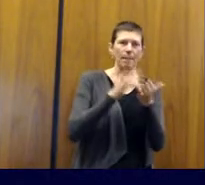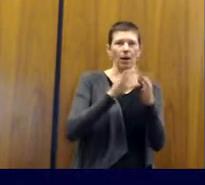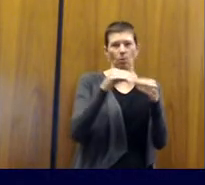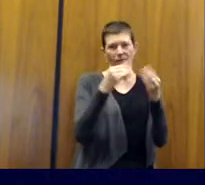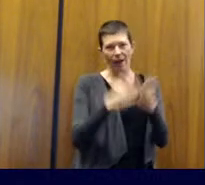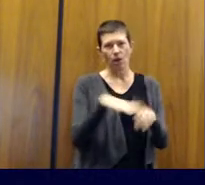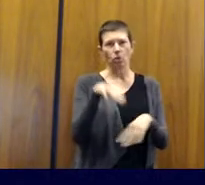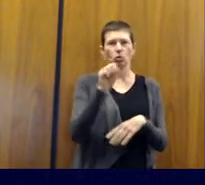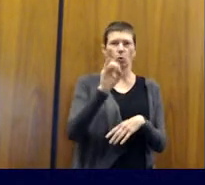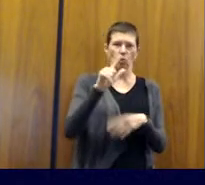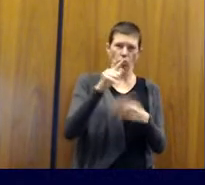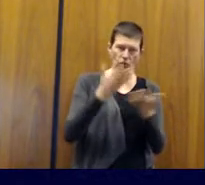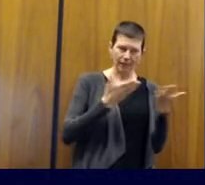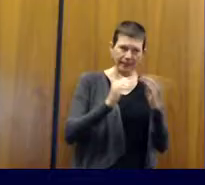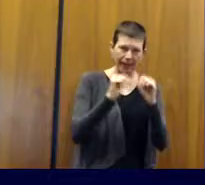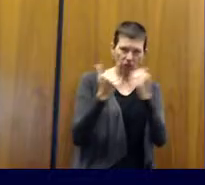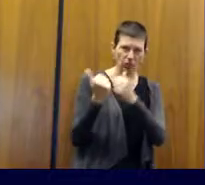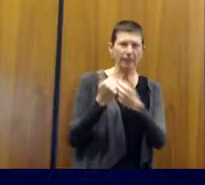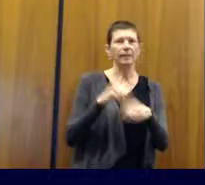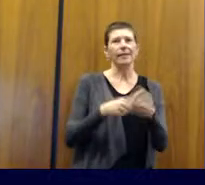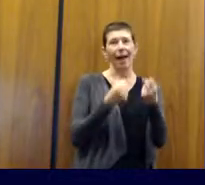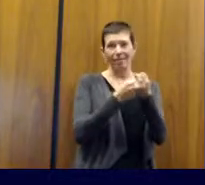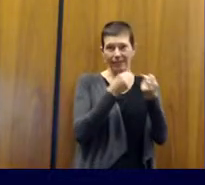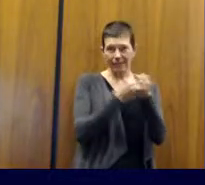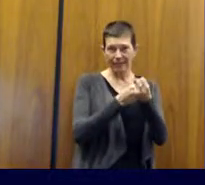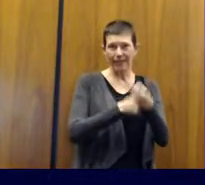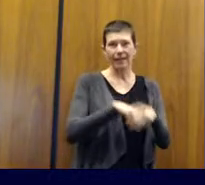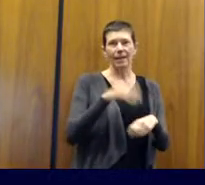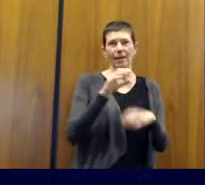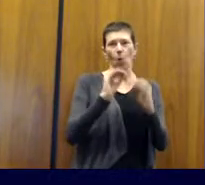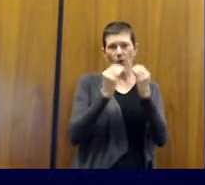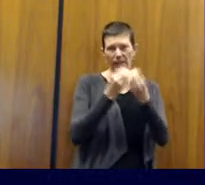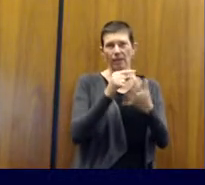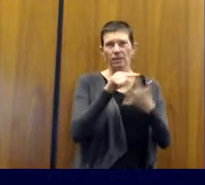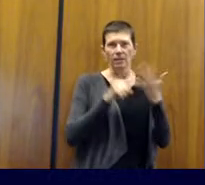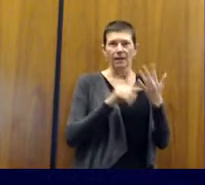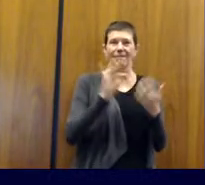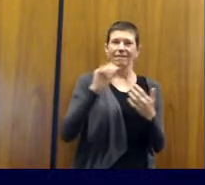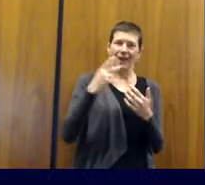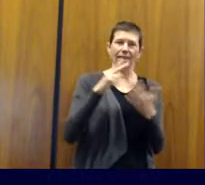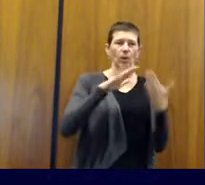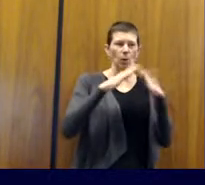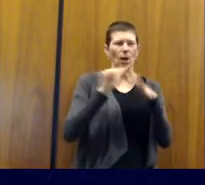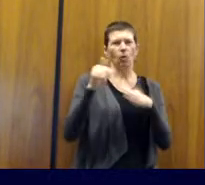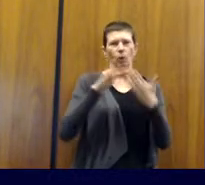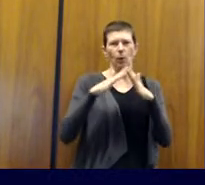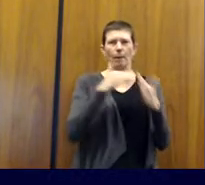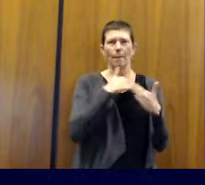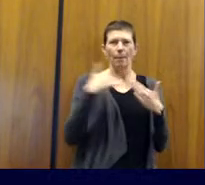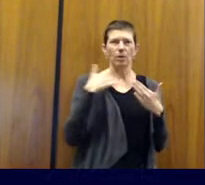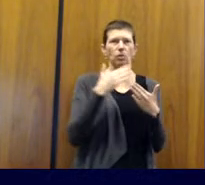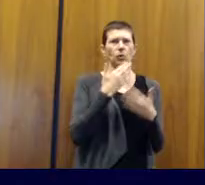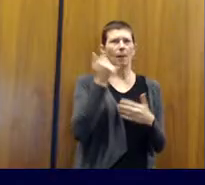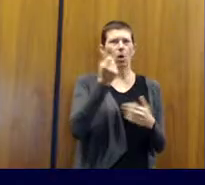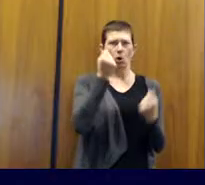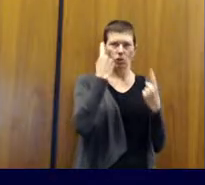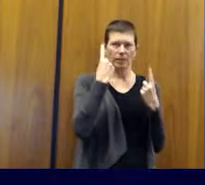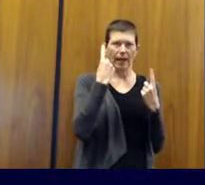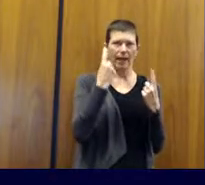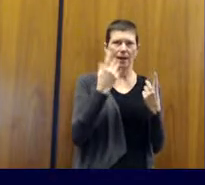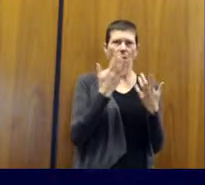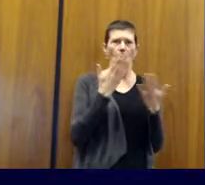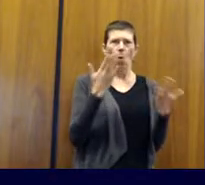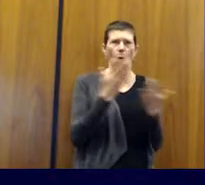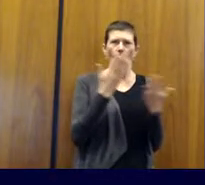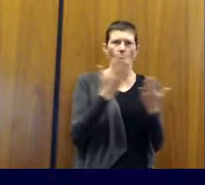social service agencies, advocacy orgs, faith community, and other community members to better understand what's